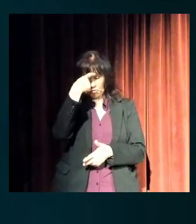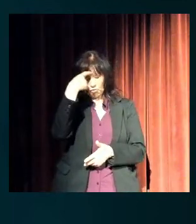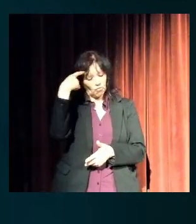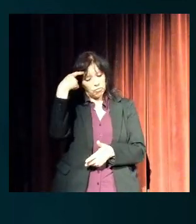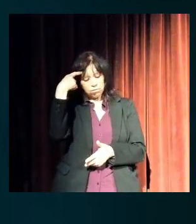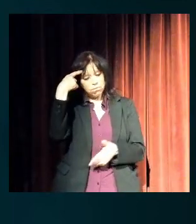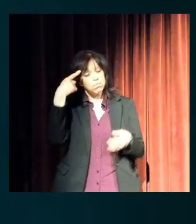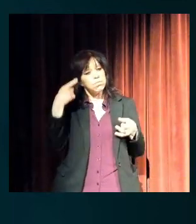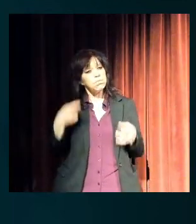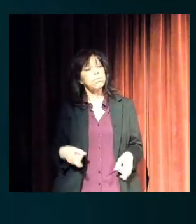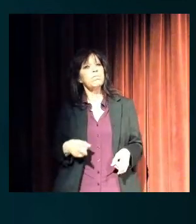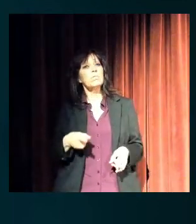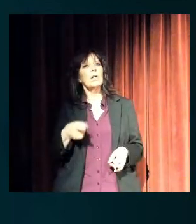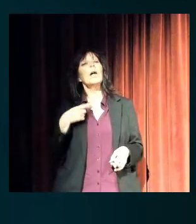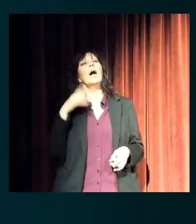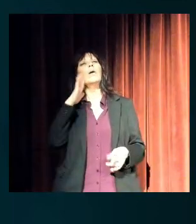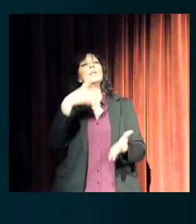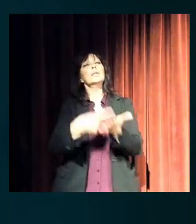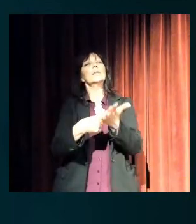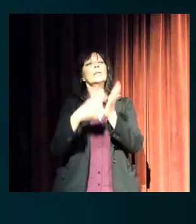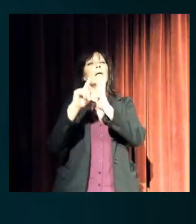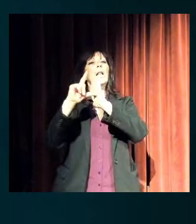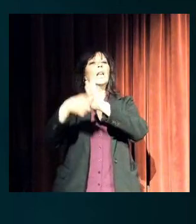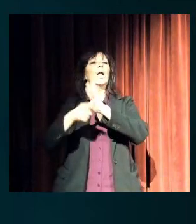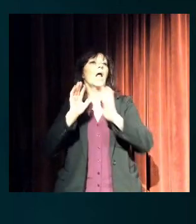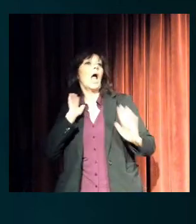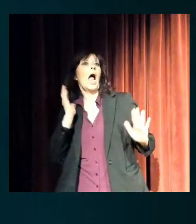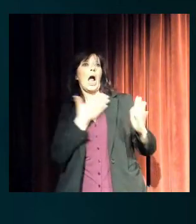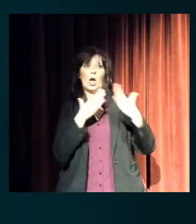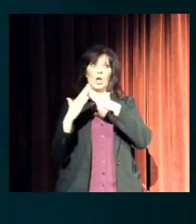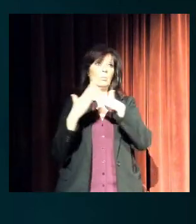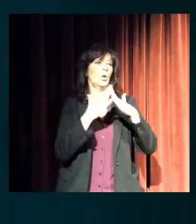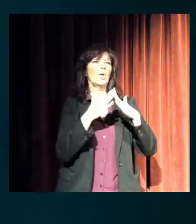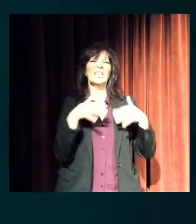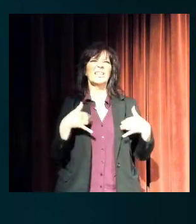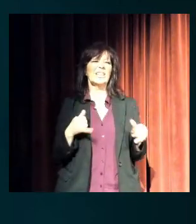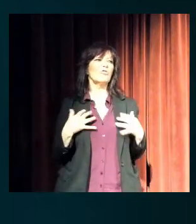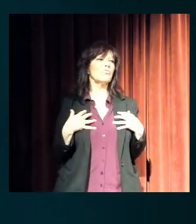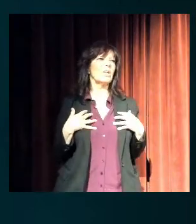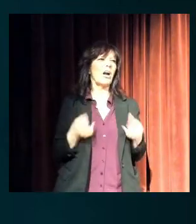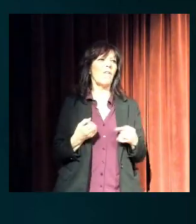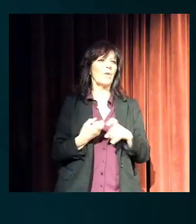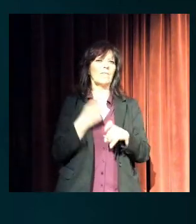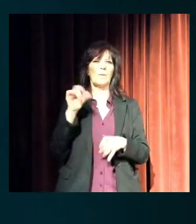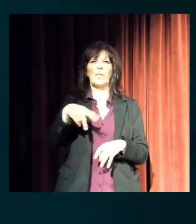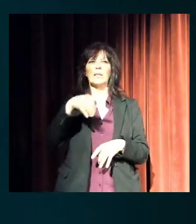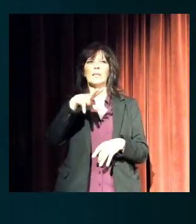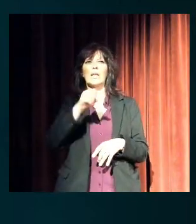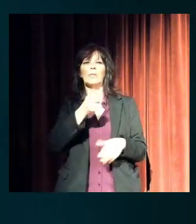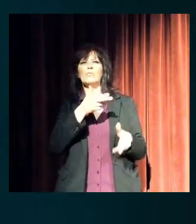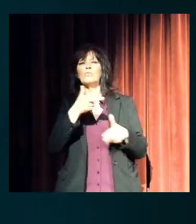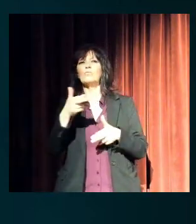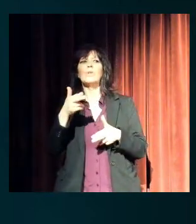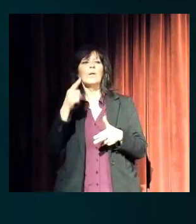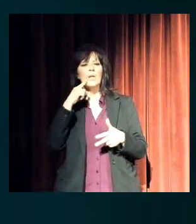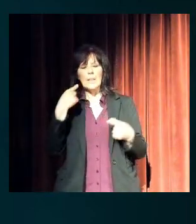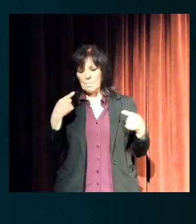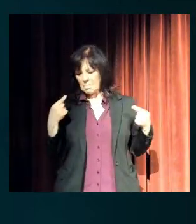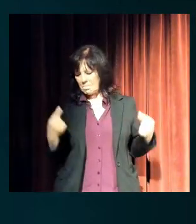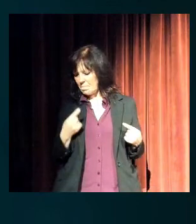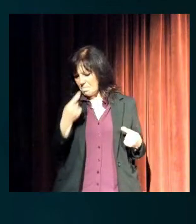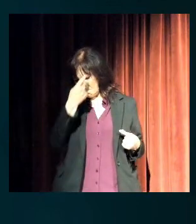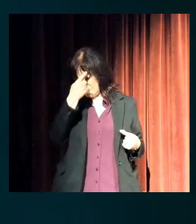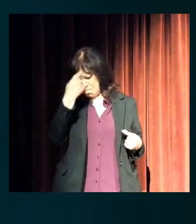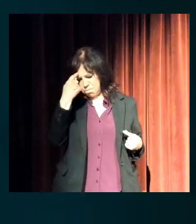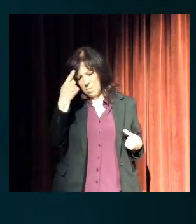in its wake. As I will discuss later, our community is still recovering from that event, and many will carry the pain of that day for